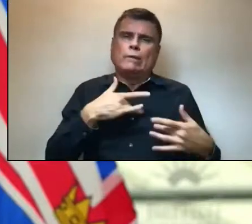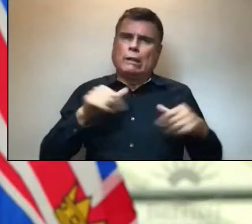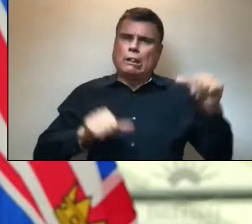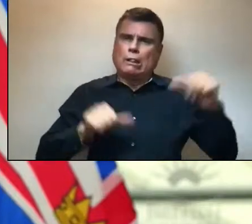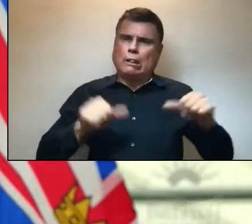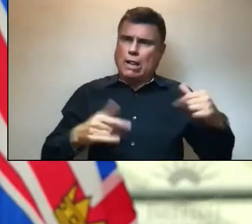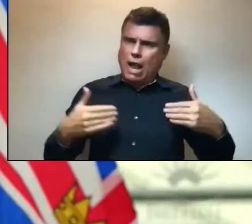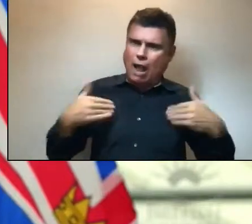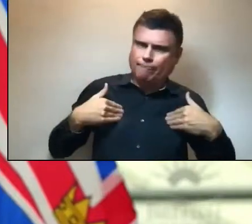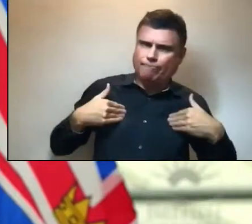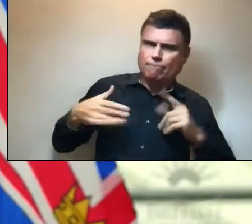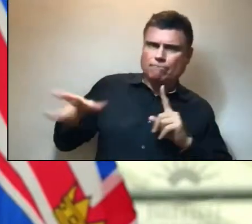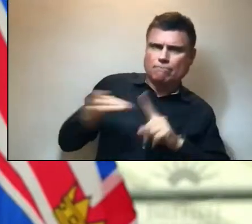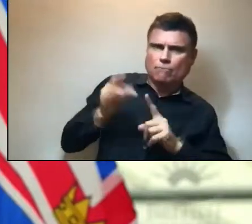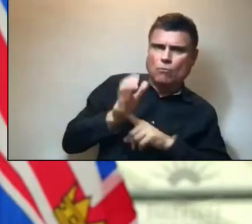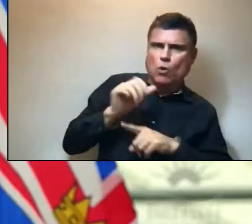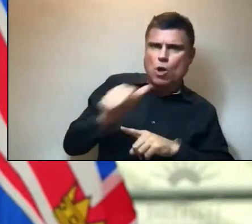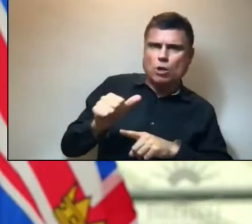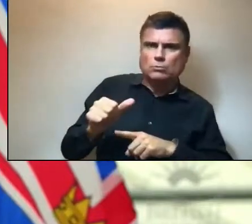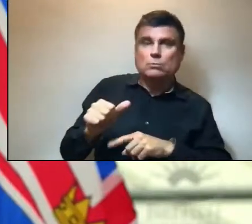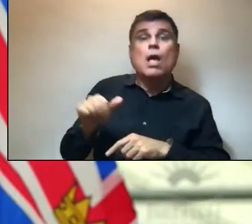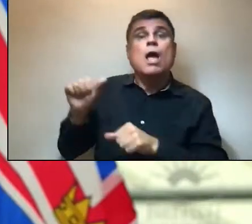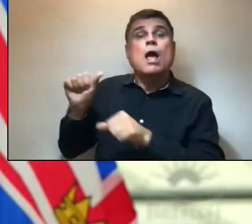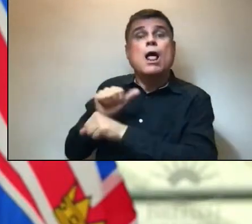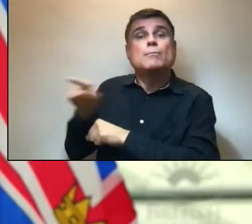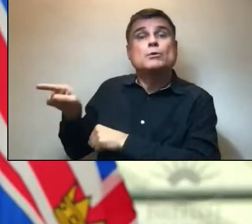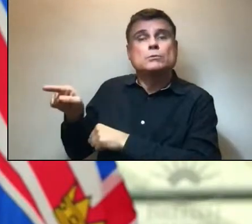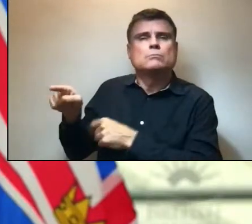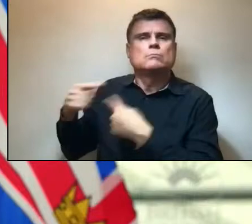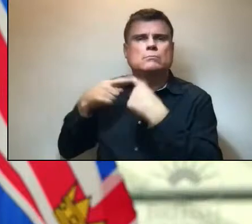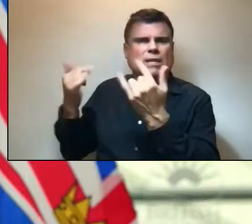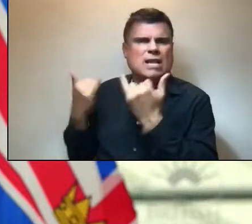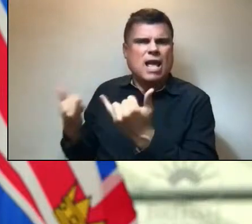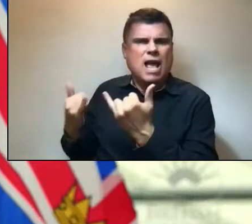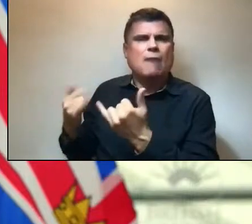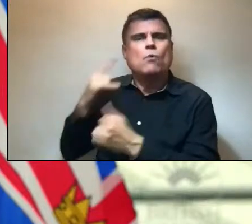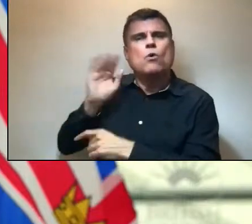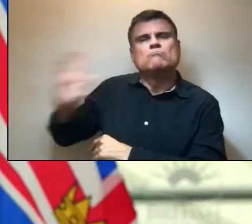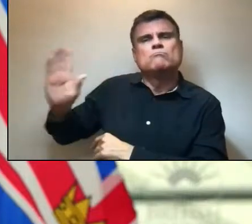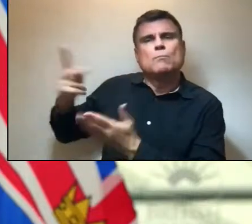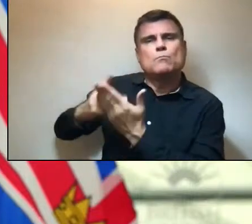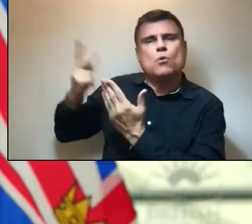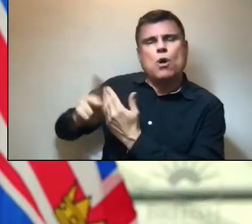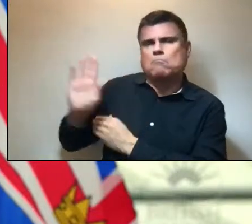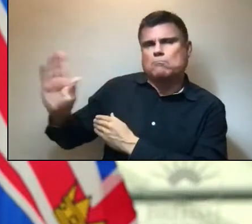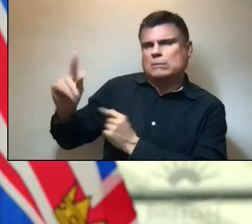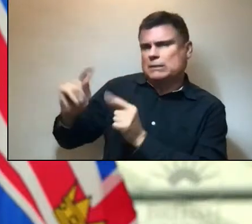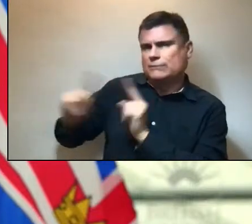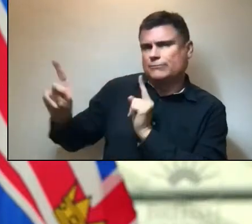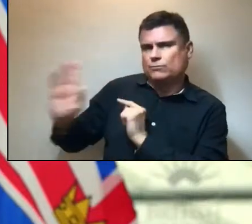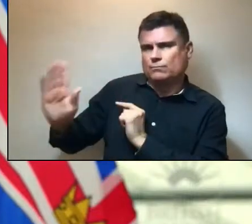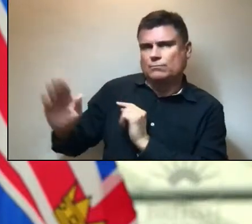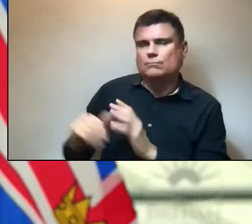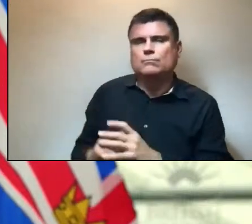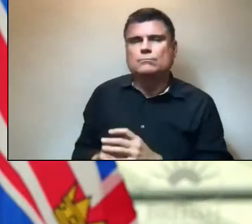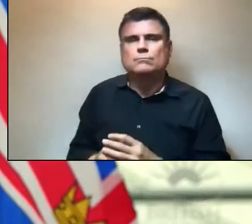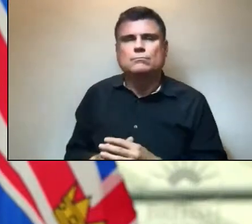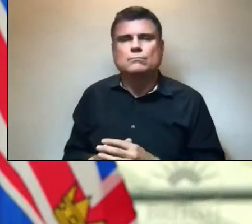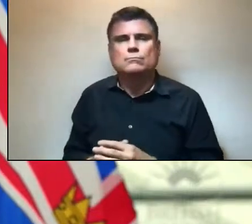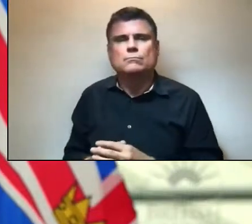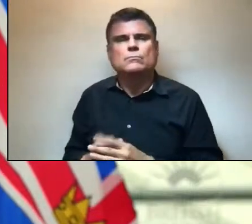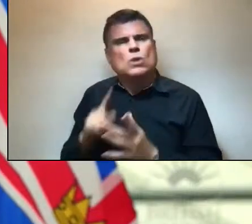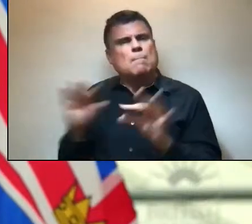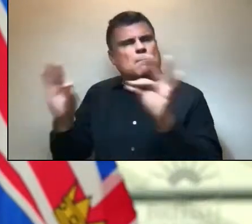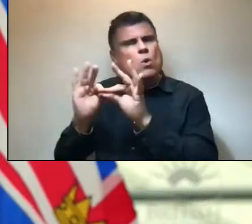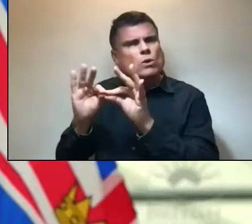I think they made the announcement today. It is important to know that this is